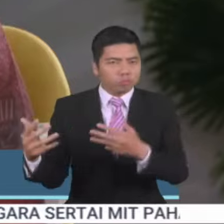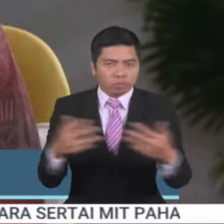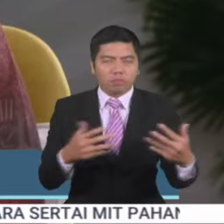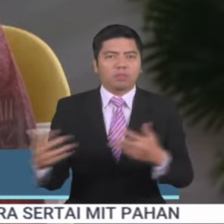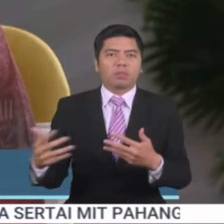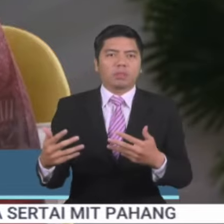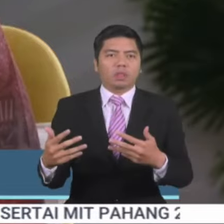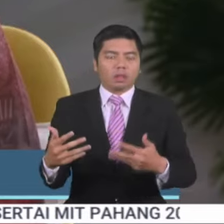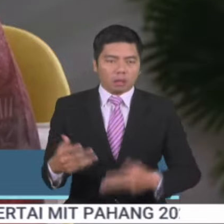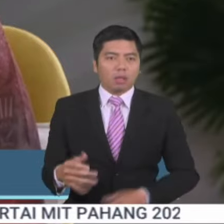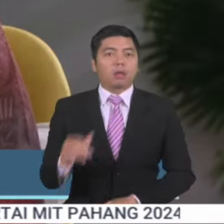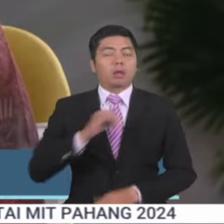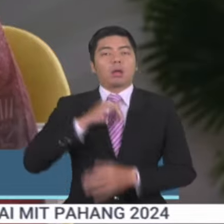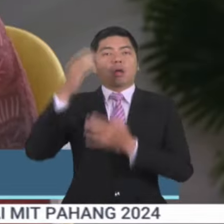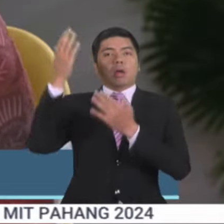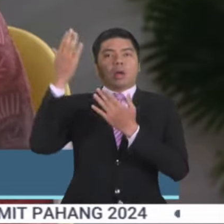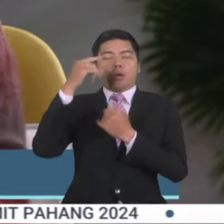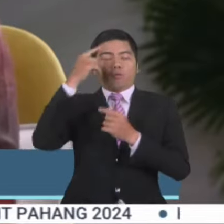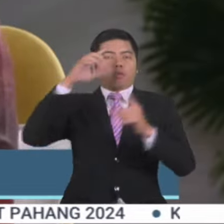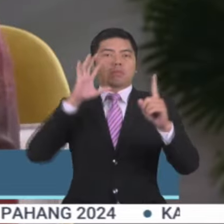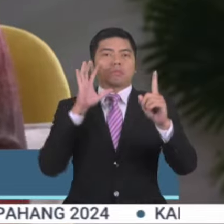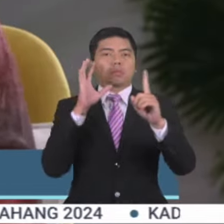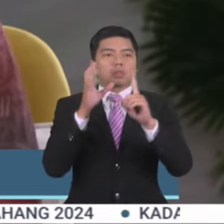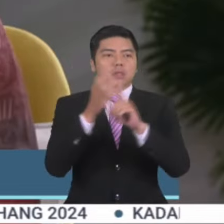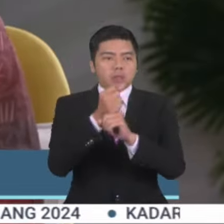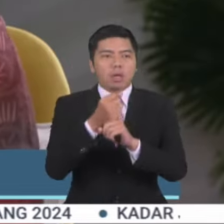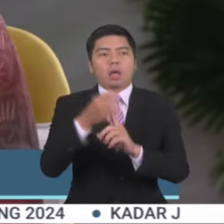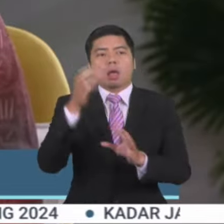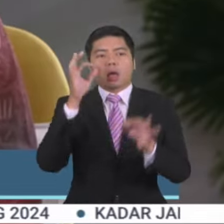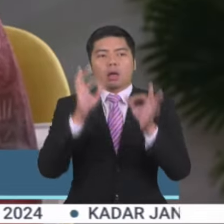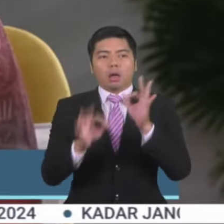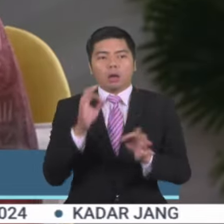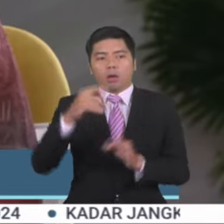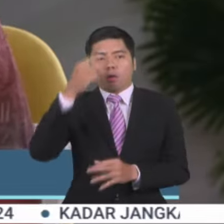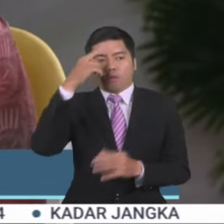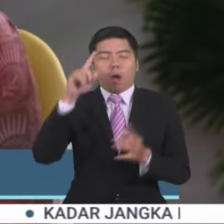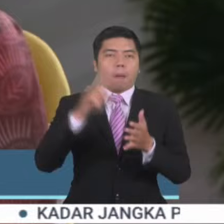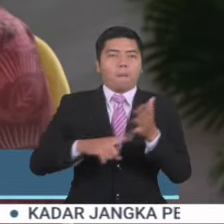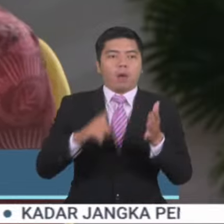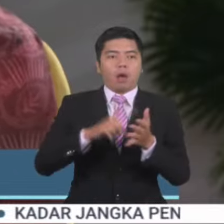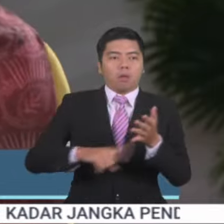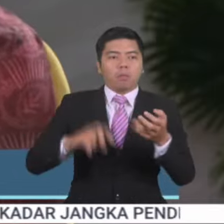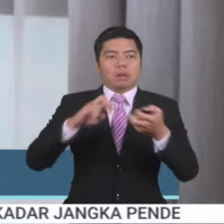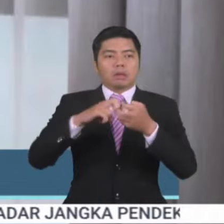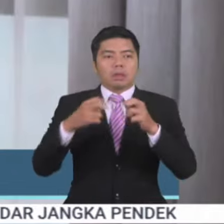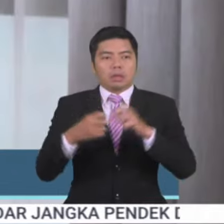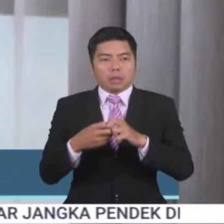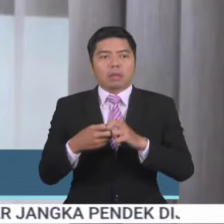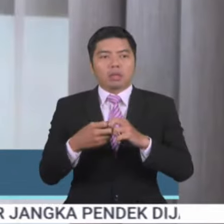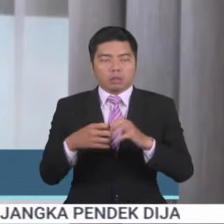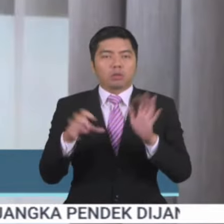to achieve when it comes to more contentious issues. Like South China Sea.